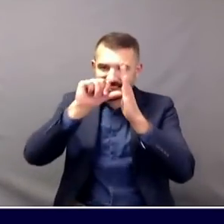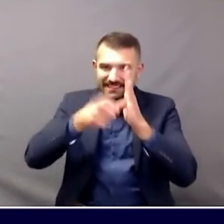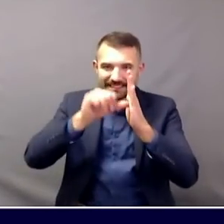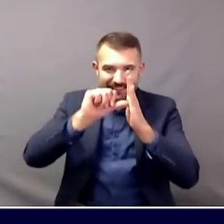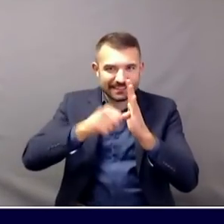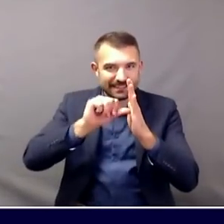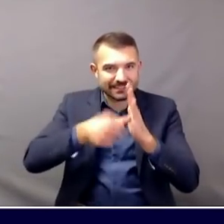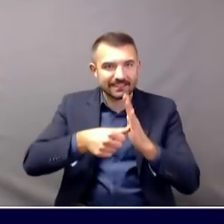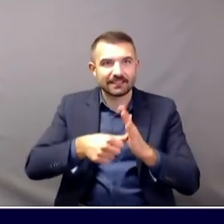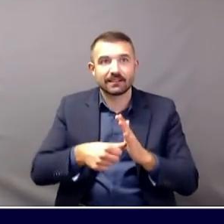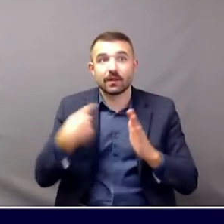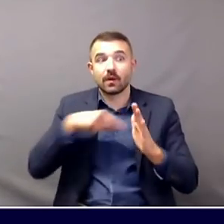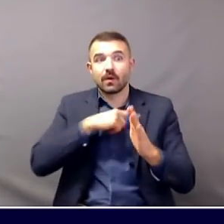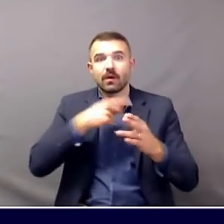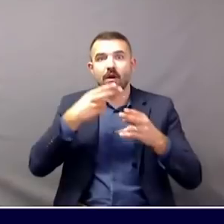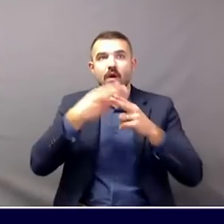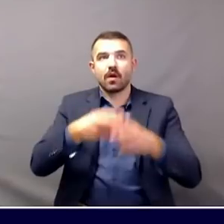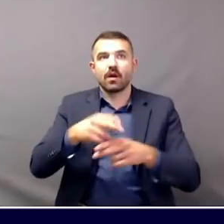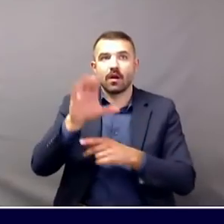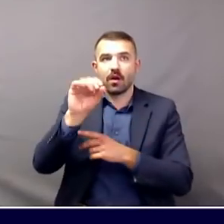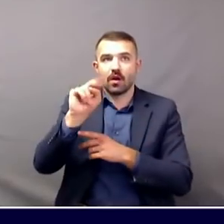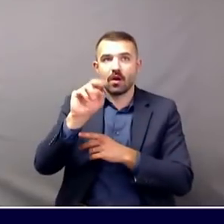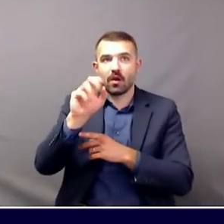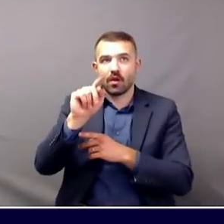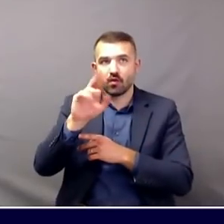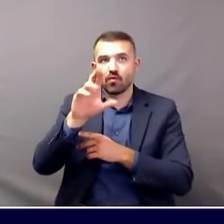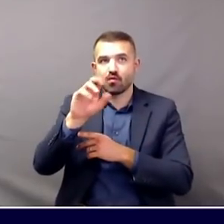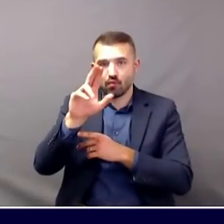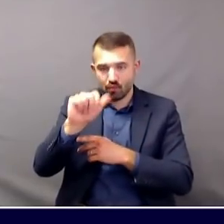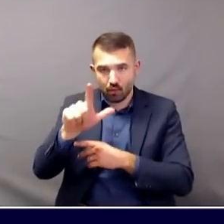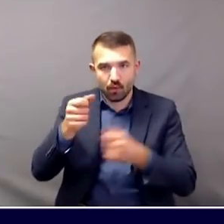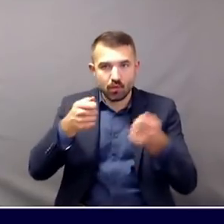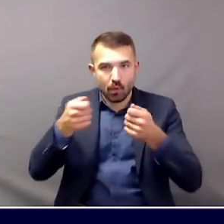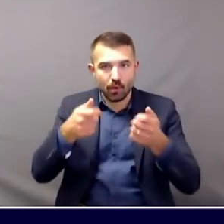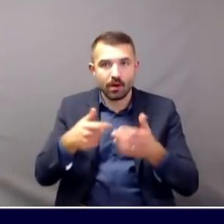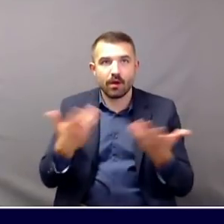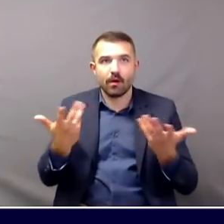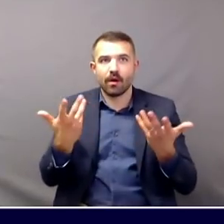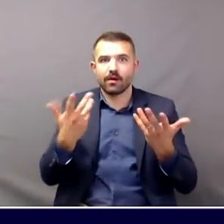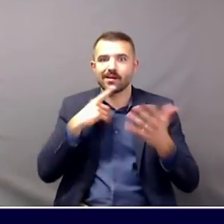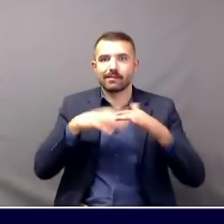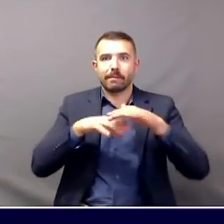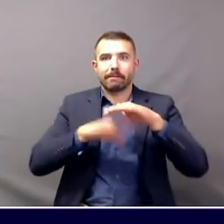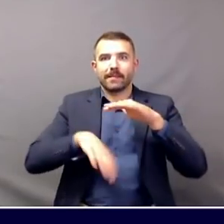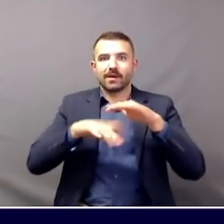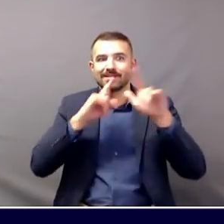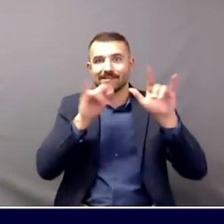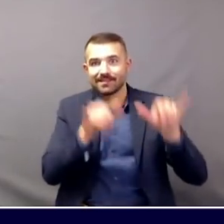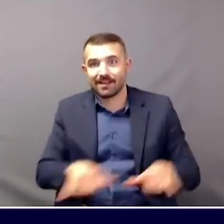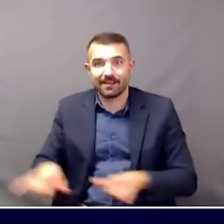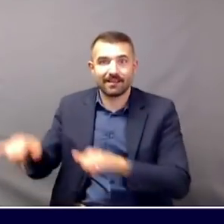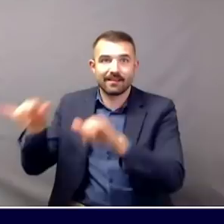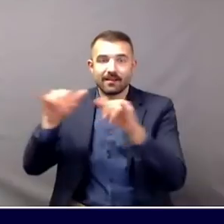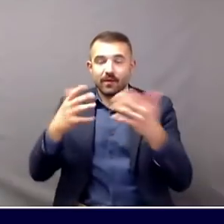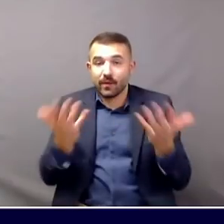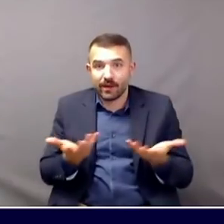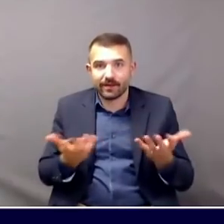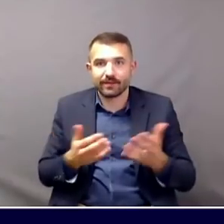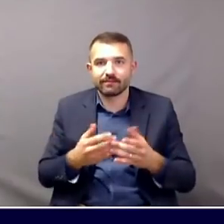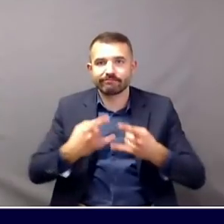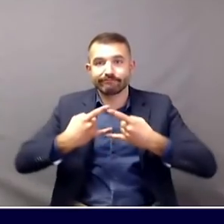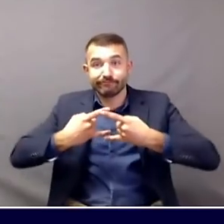controls, why I think they are so important, whether it's face coverings, distancing, keeping windows open,